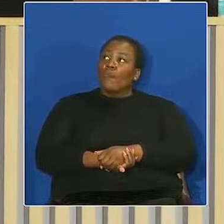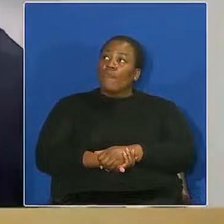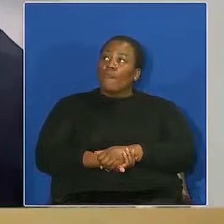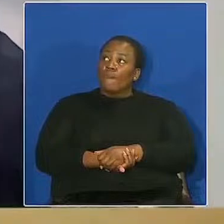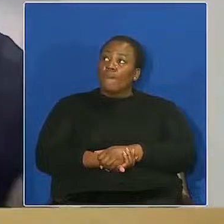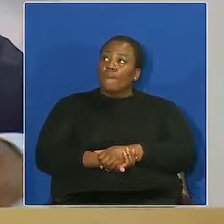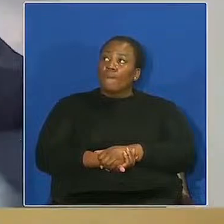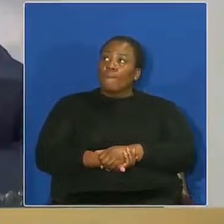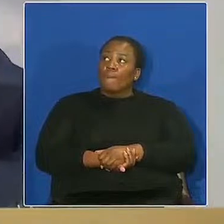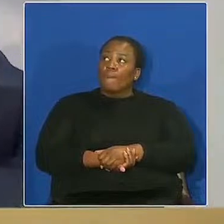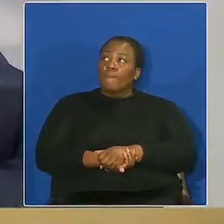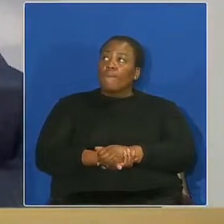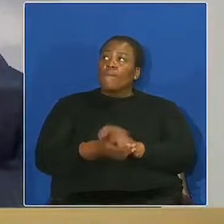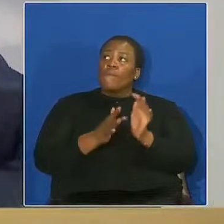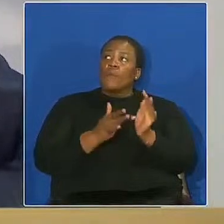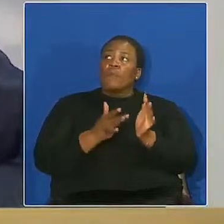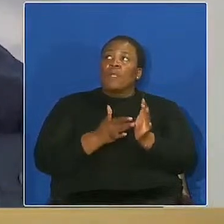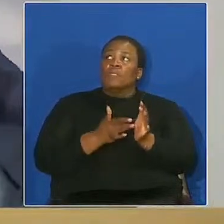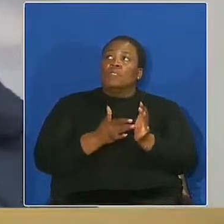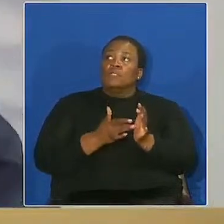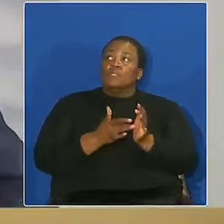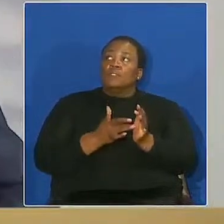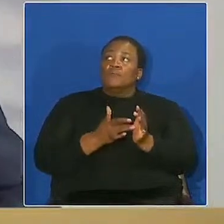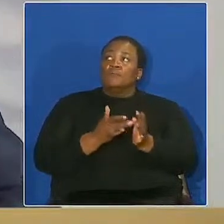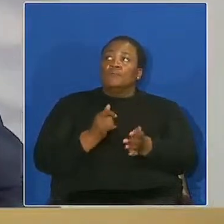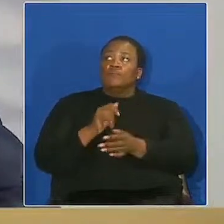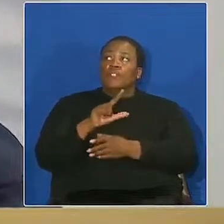Then moving on to page 78,